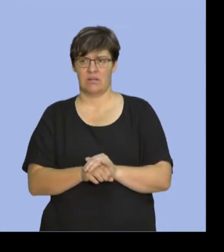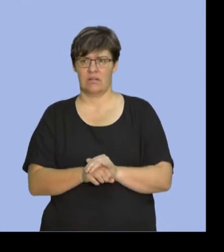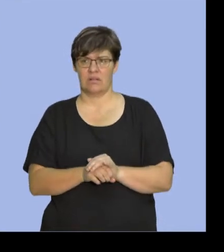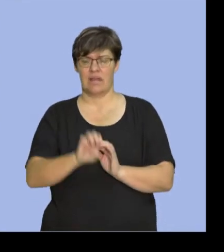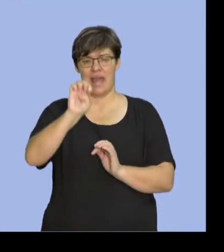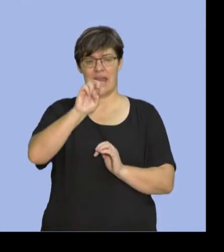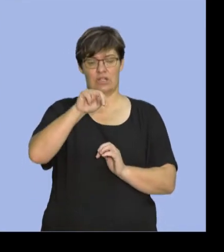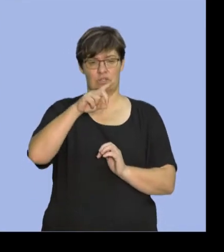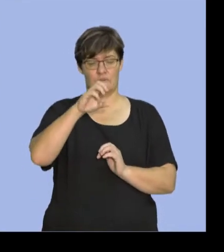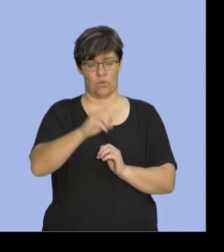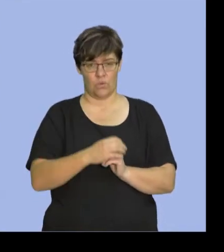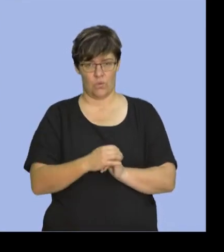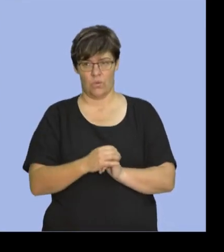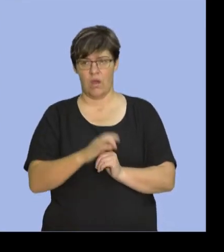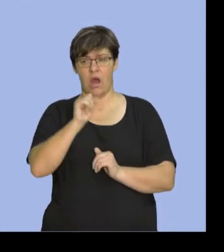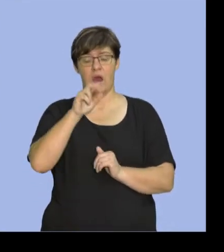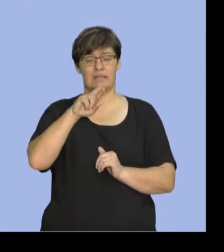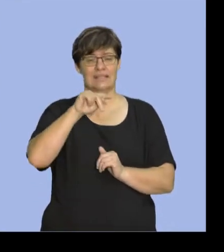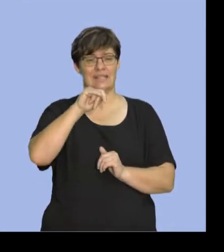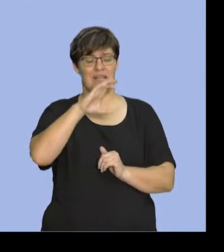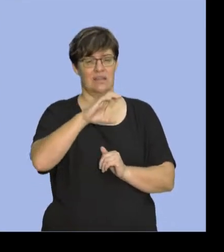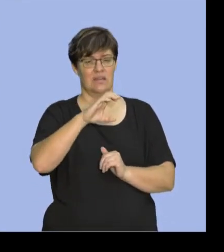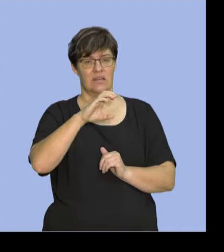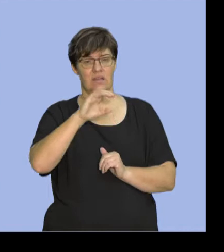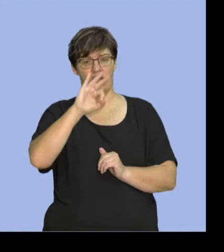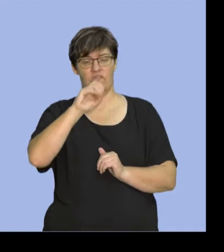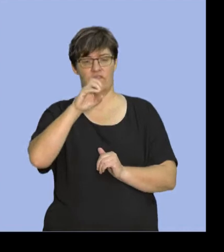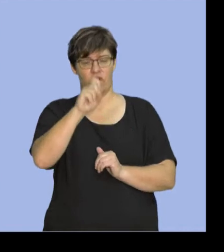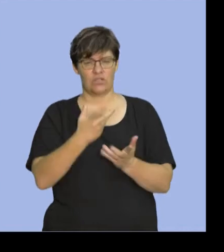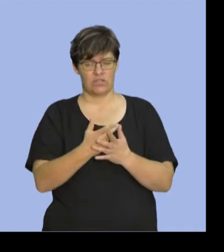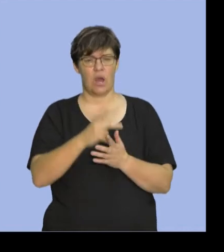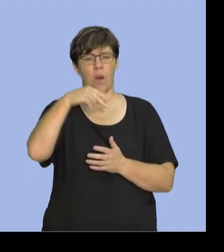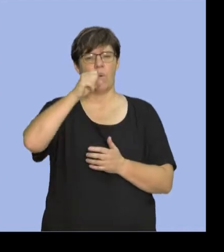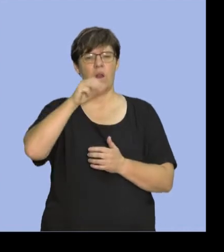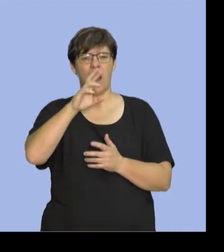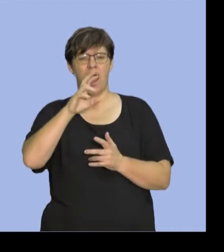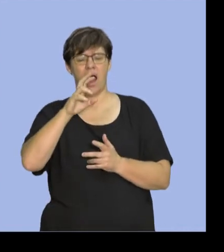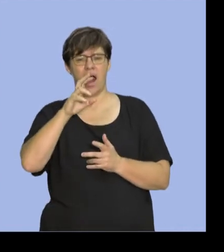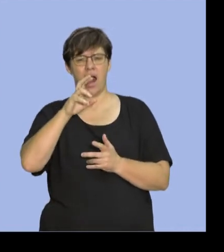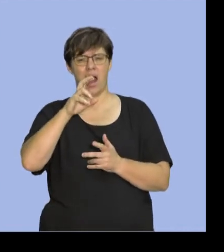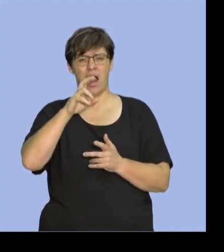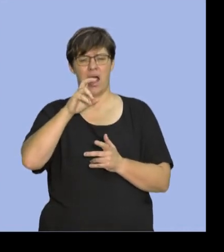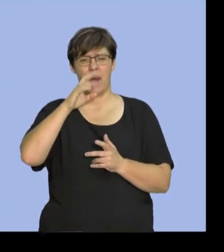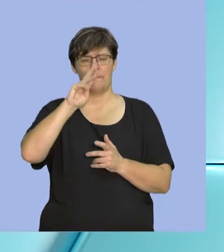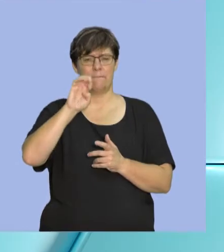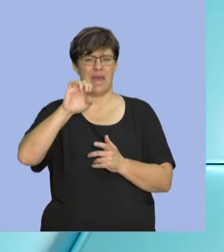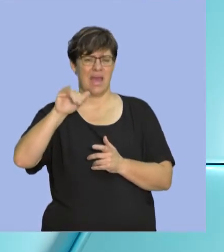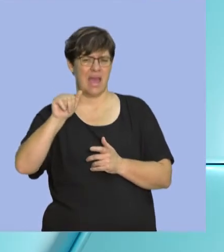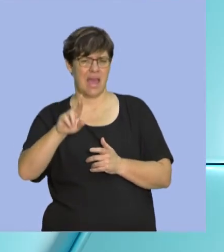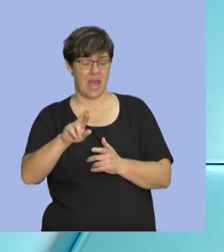endothermic animals are your Arctic foxes. And if you think of your polar bears, again, these individuals are able to withstand some of